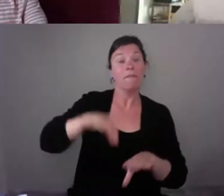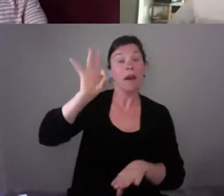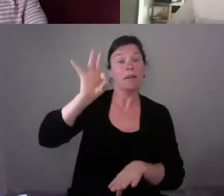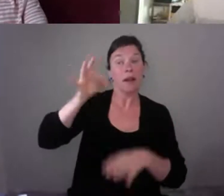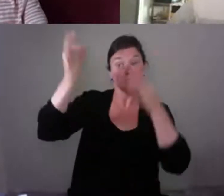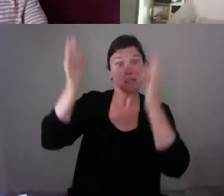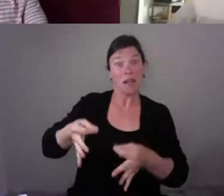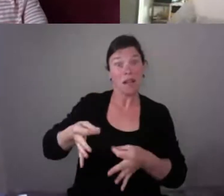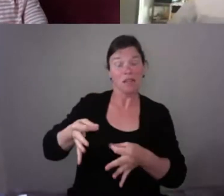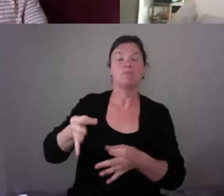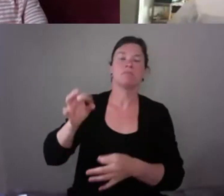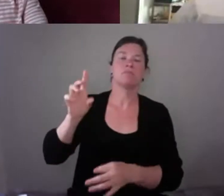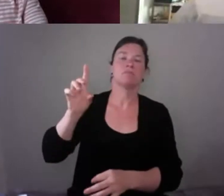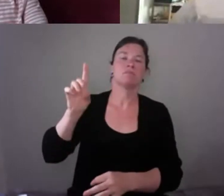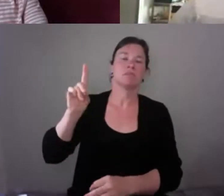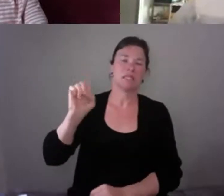2010.